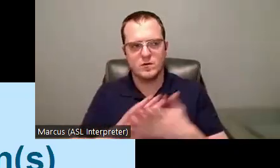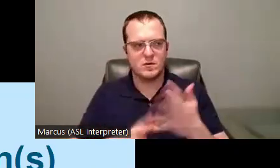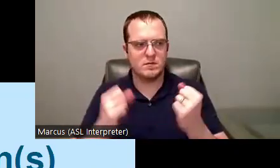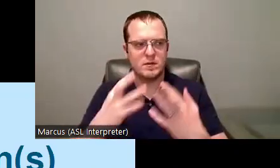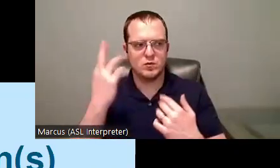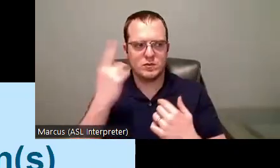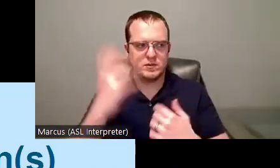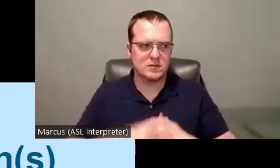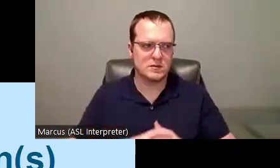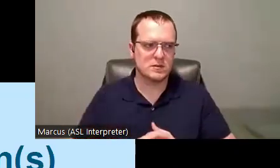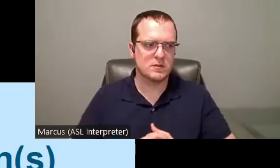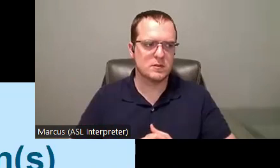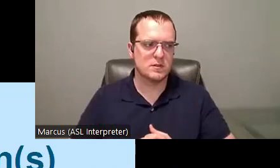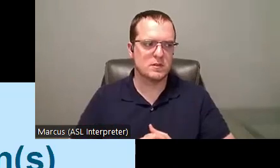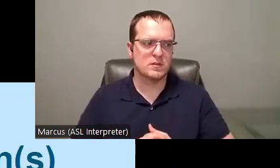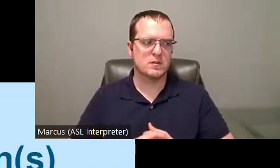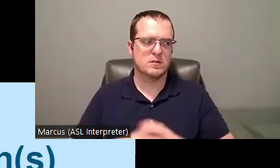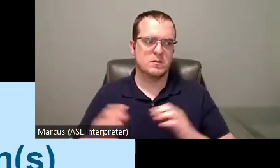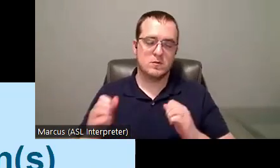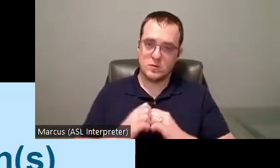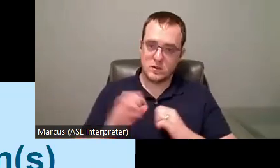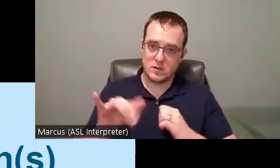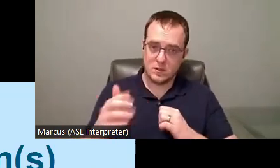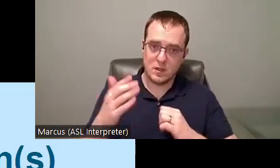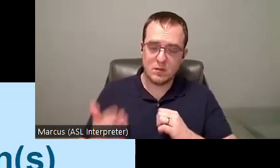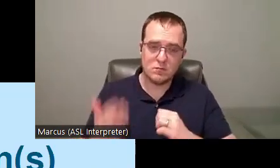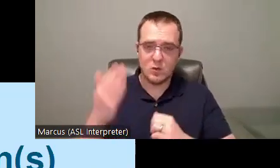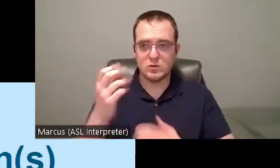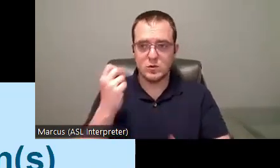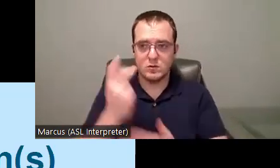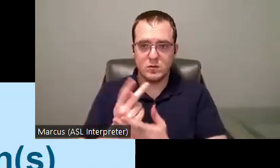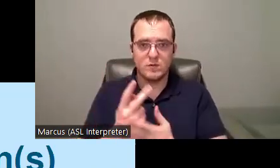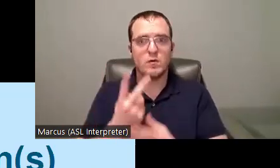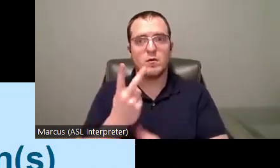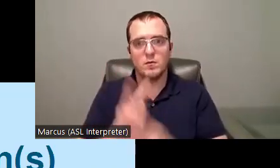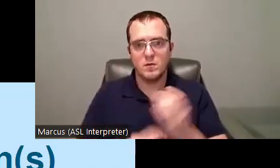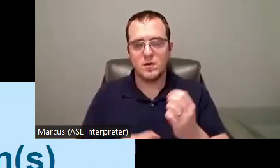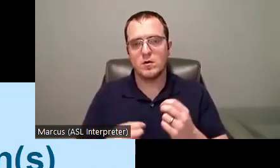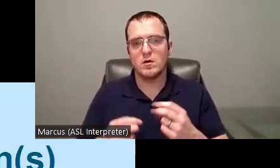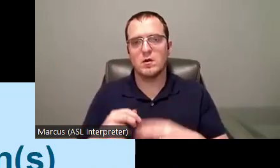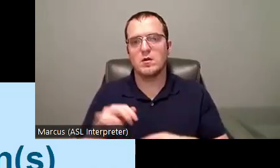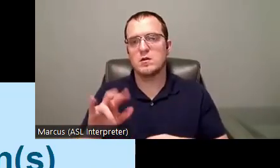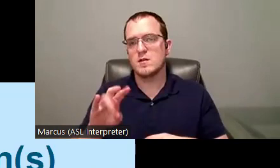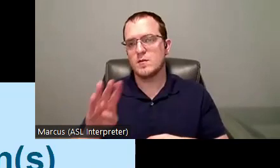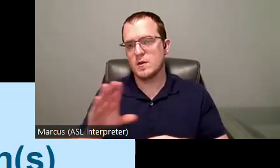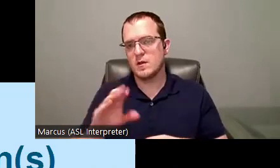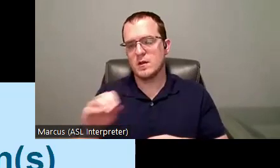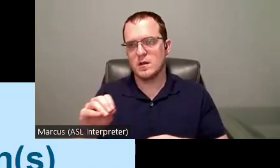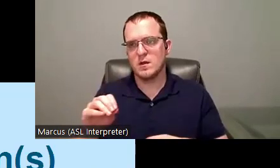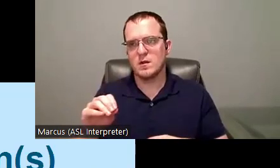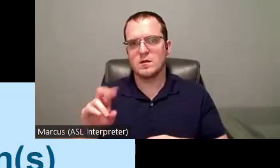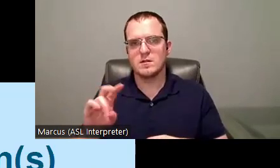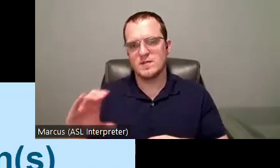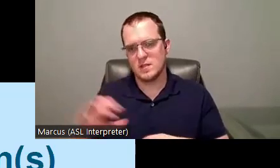So with that, entertain motion to approve both item 7B as well as item